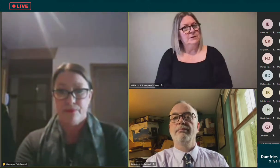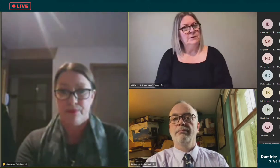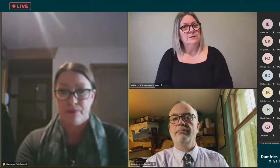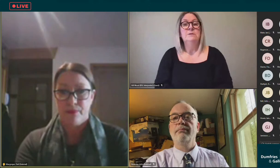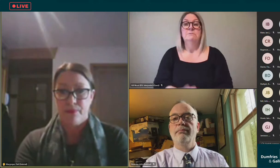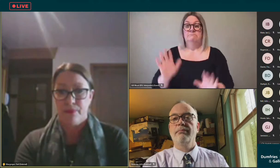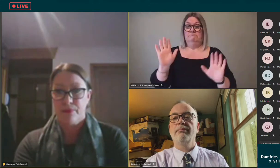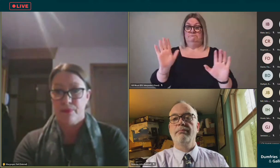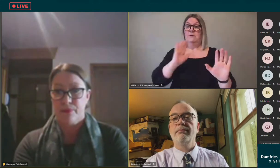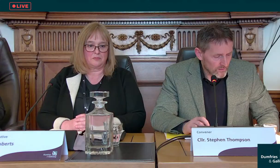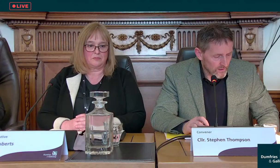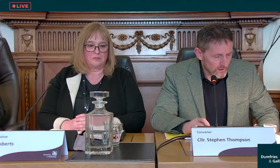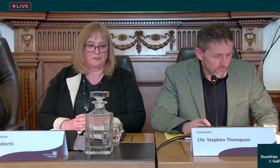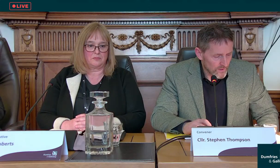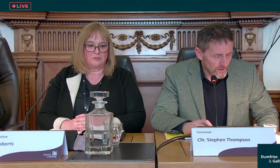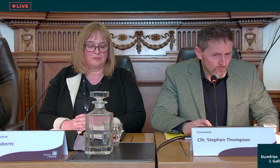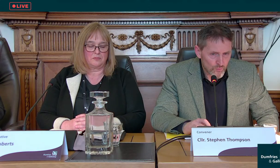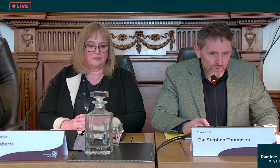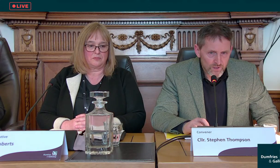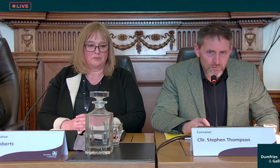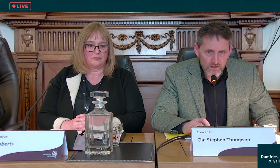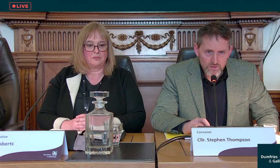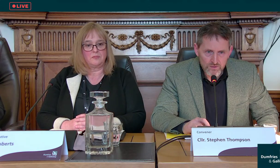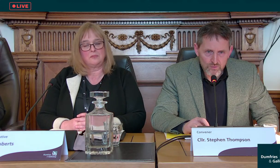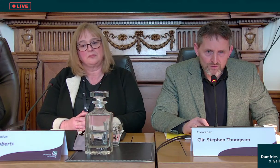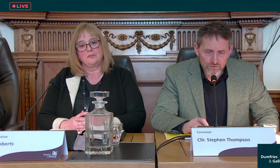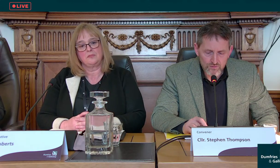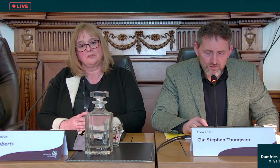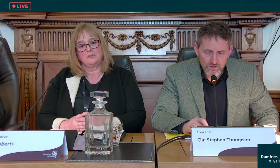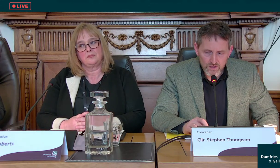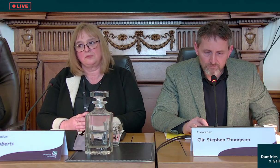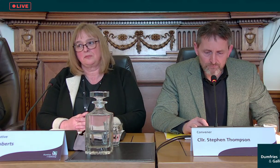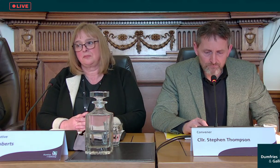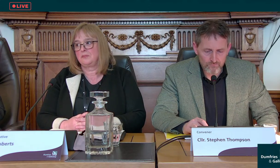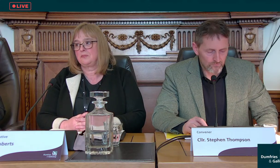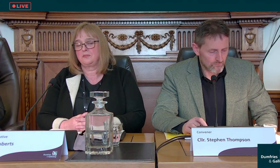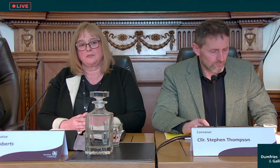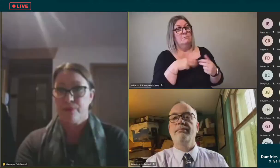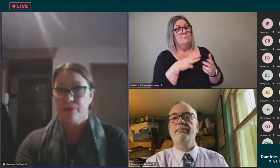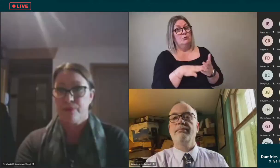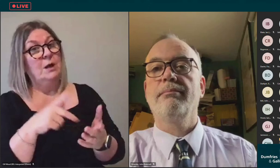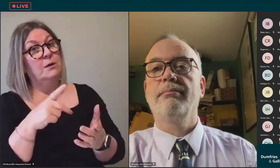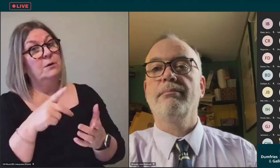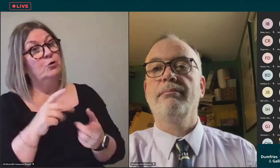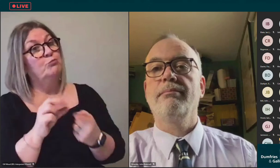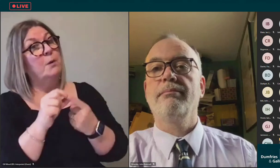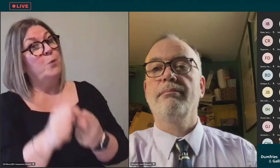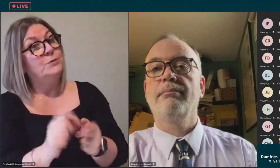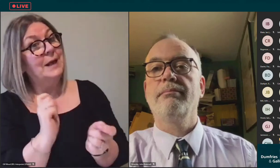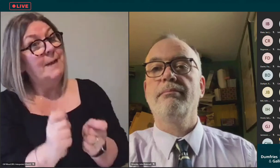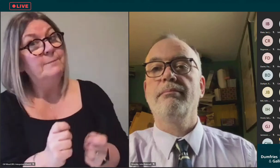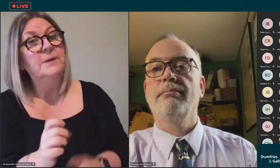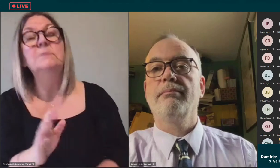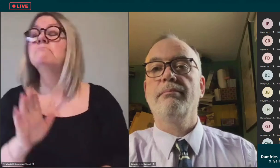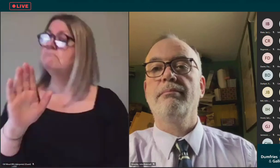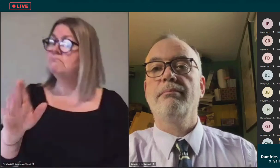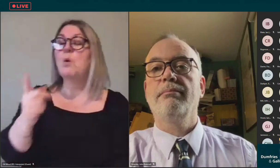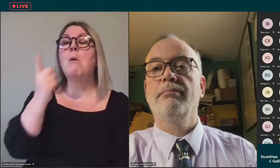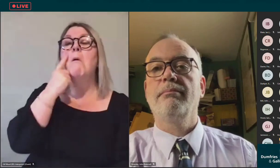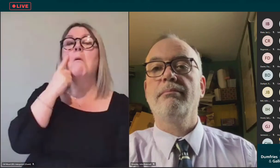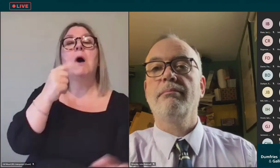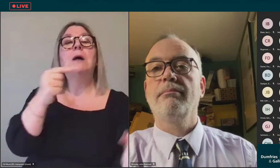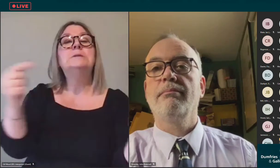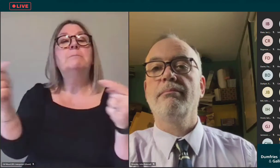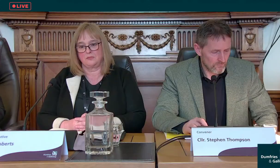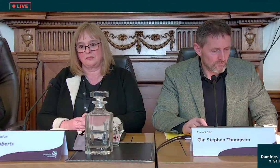Okay, thank you, Councillor McGregor. Are you proposing an amendment to what's in front of us today? Not at this stage. I think we'll see how the debate develops.